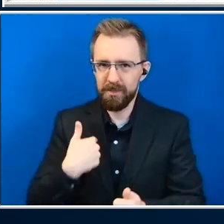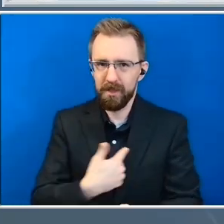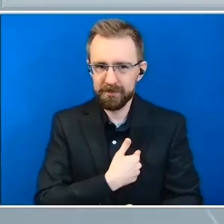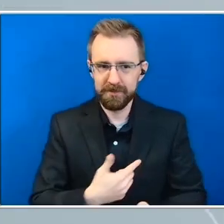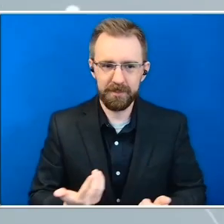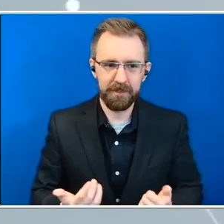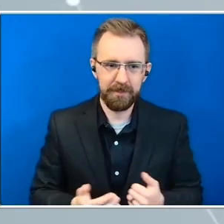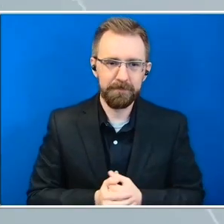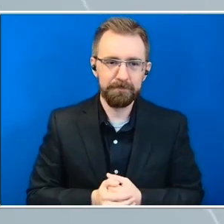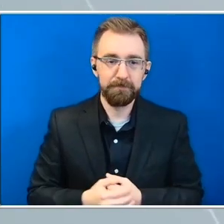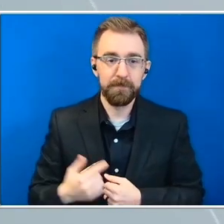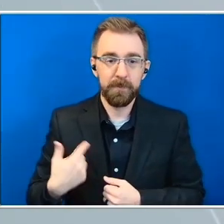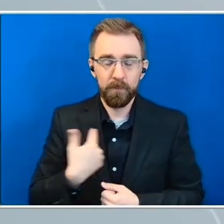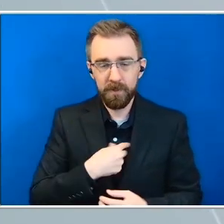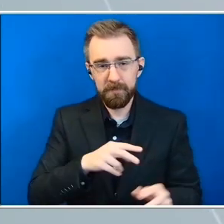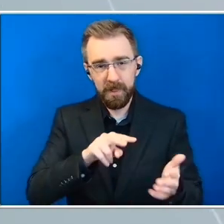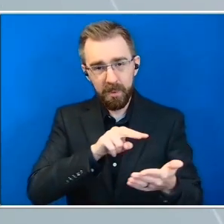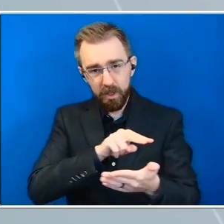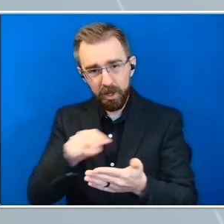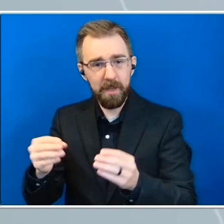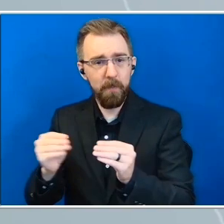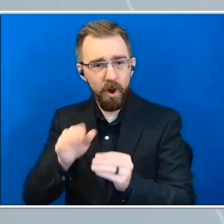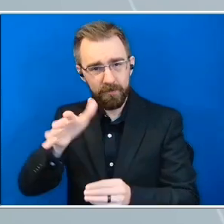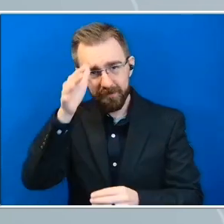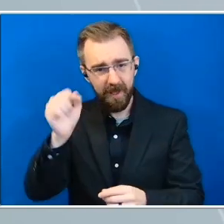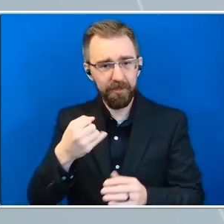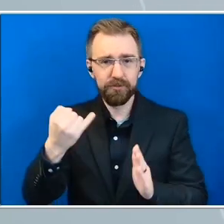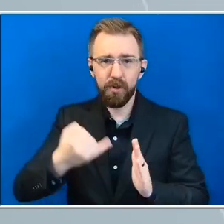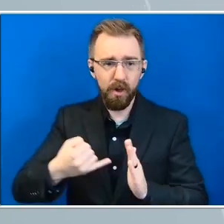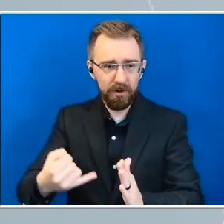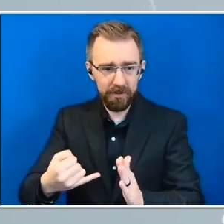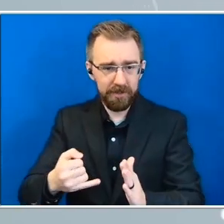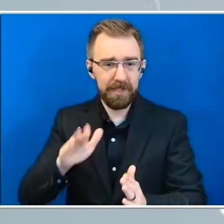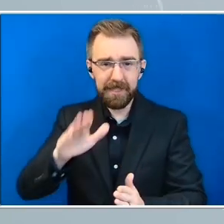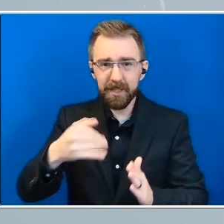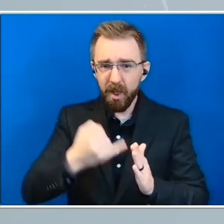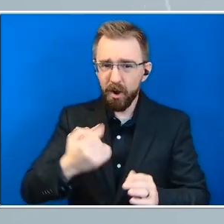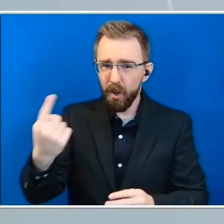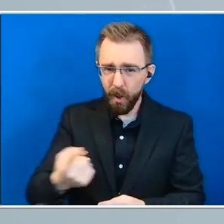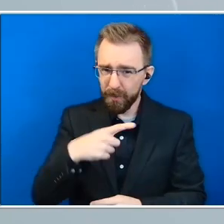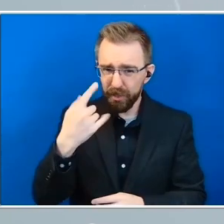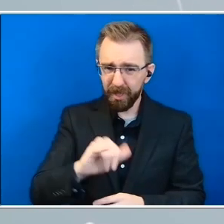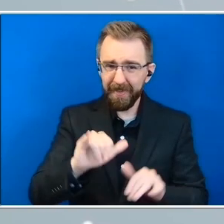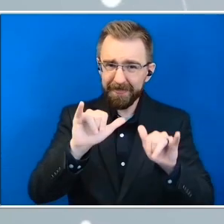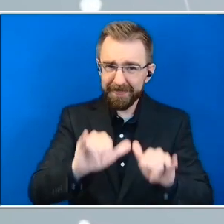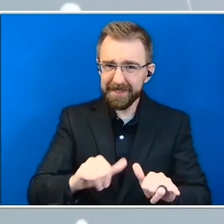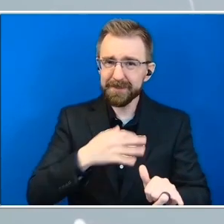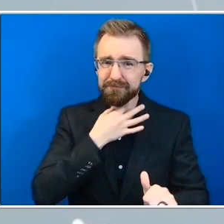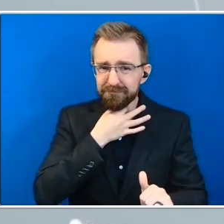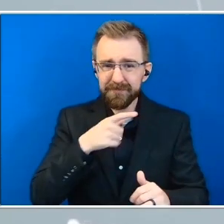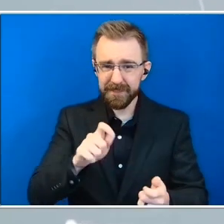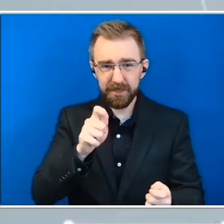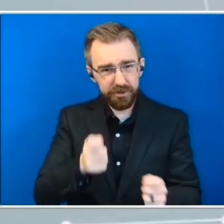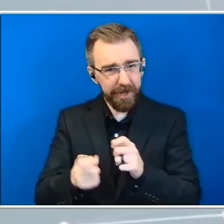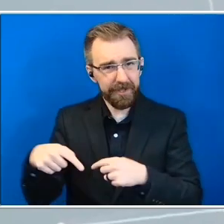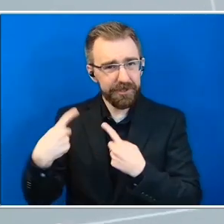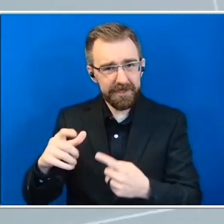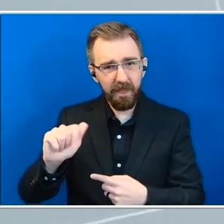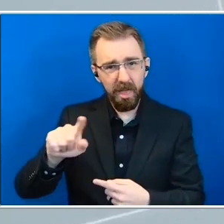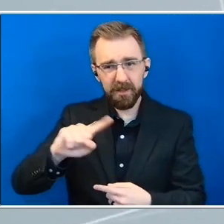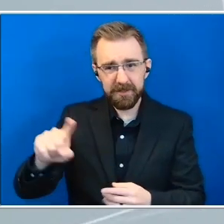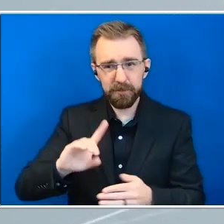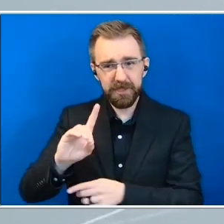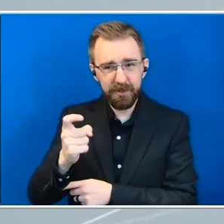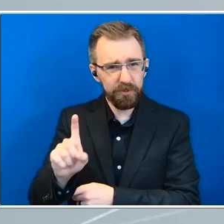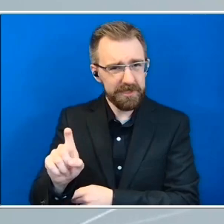looking at more of your father's art. Has his art always looked like this, Carlo? Has it changed since his Alzheimer's diagnosis?